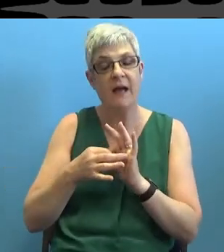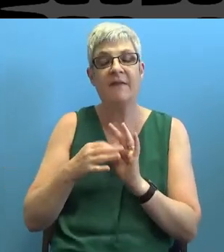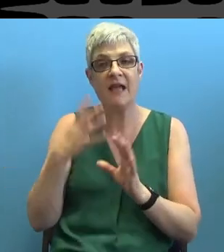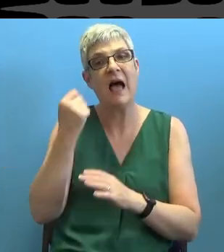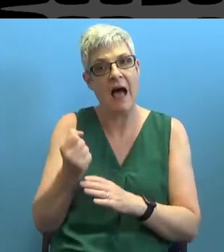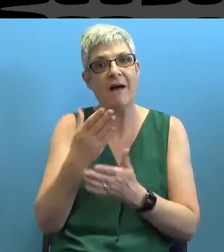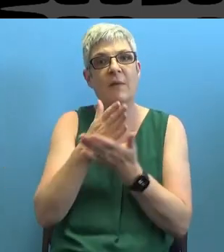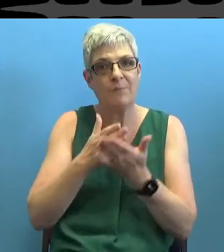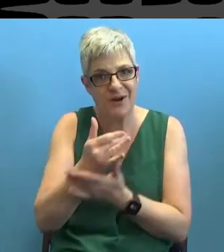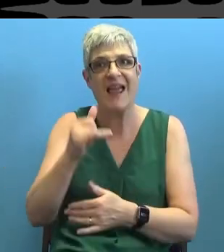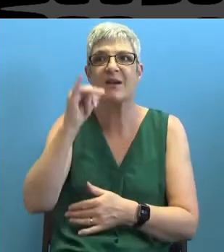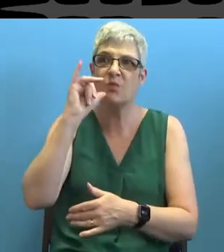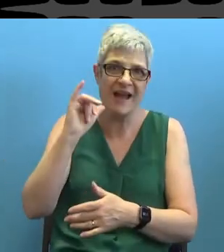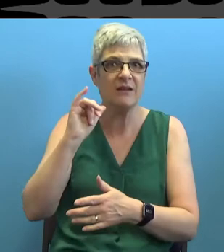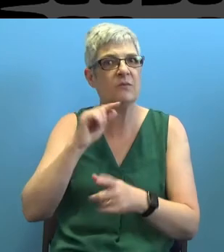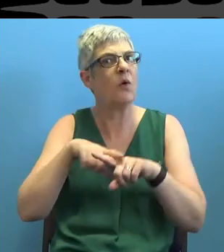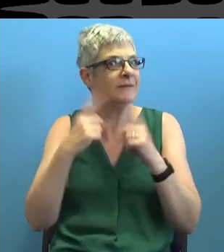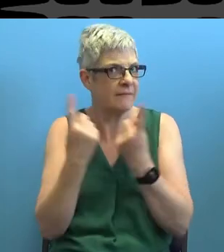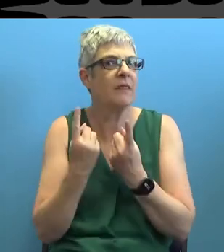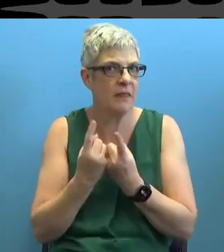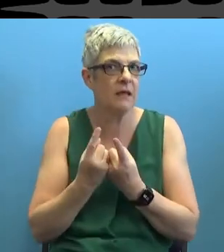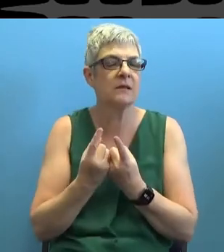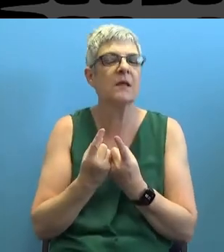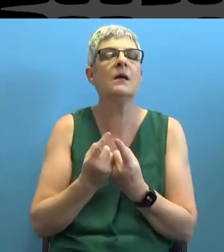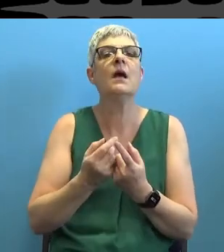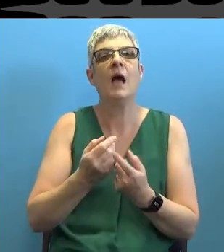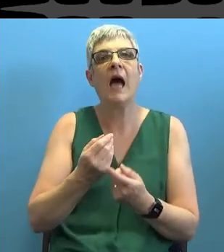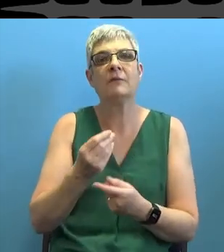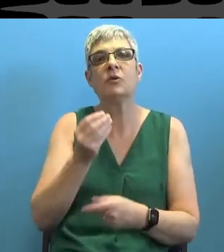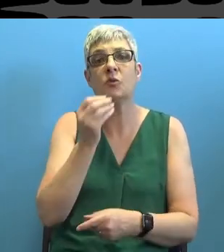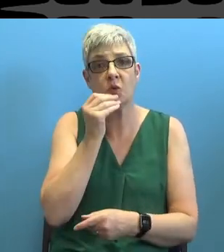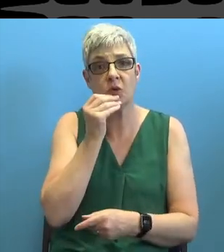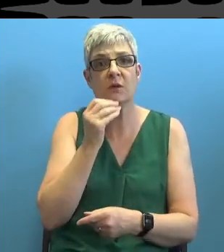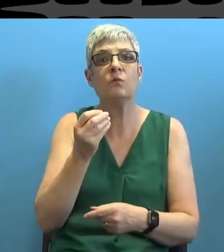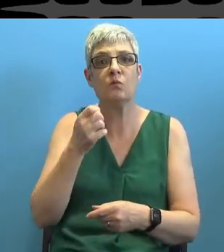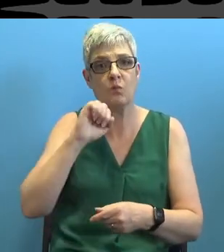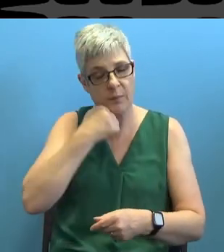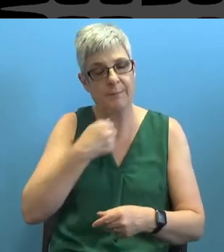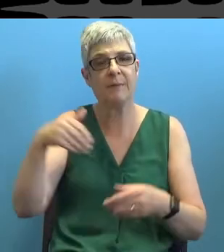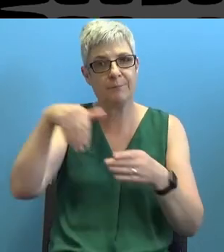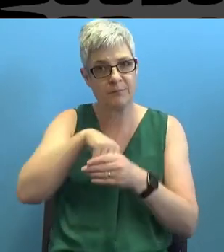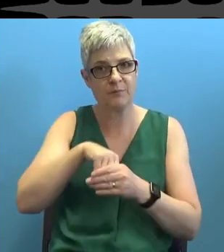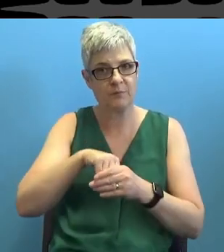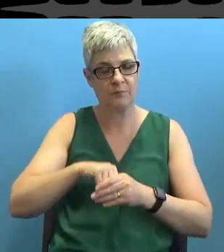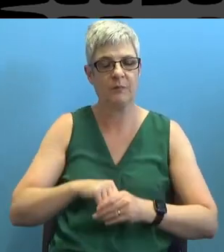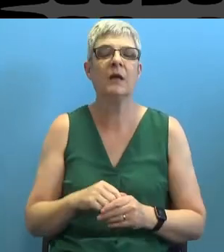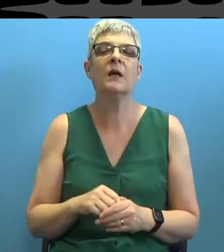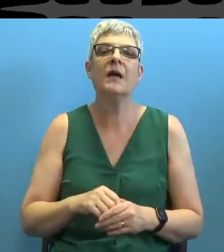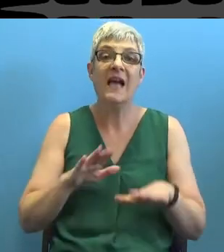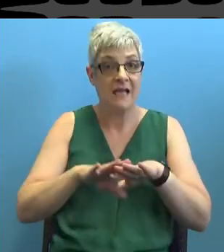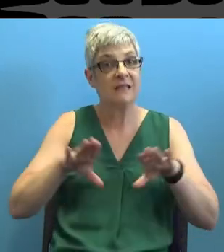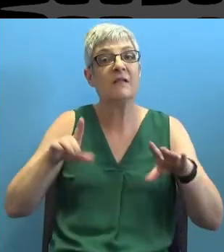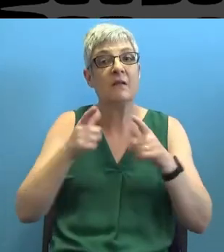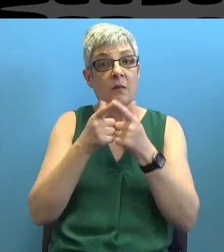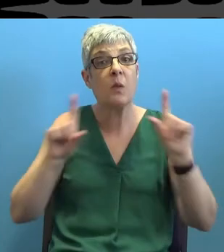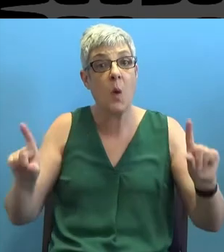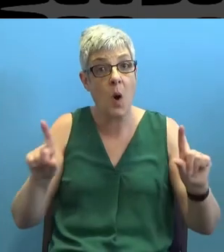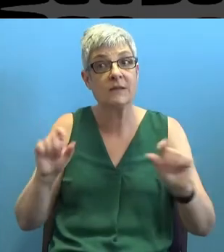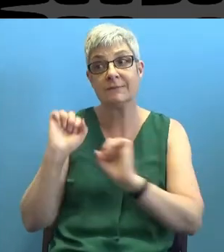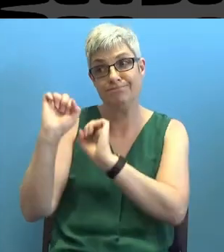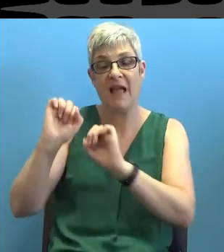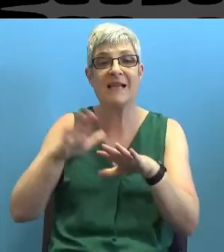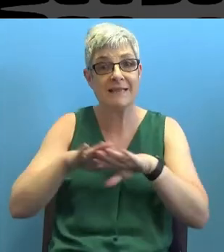the service, and communion will be part of what we do a bit later on. It's the Lord's table, not ours, and we welcome all